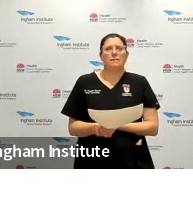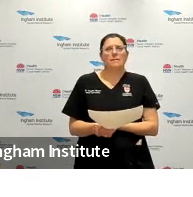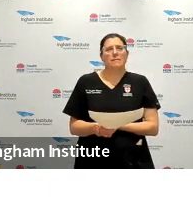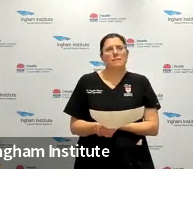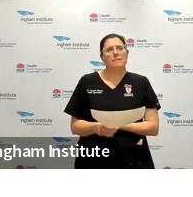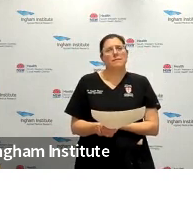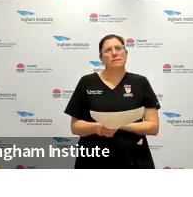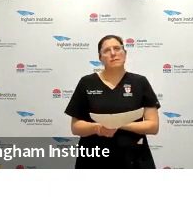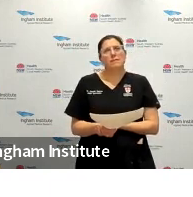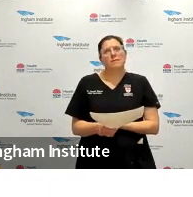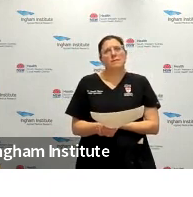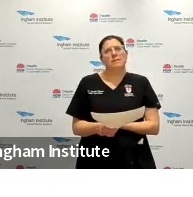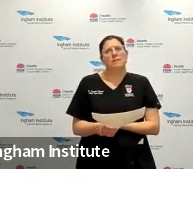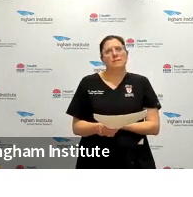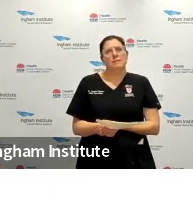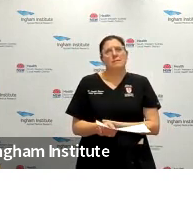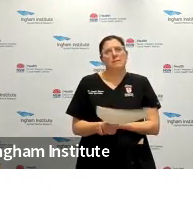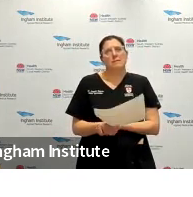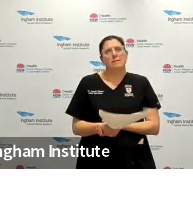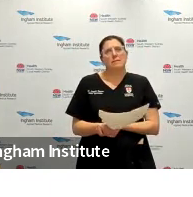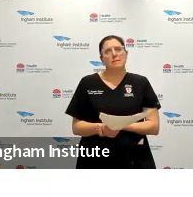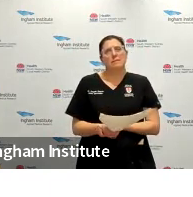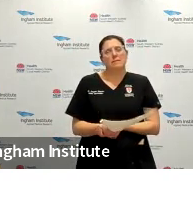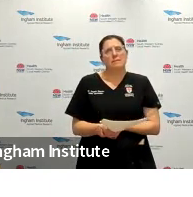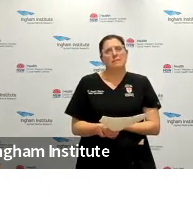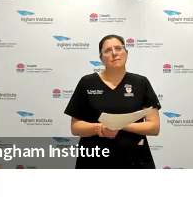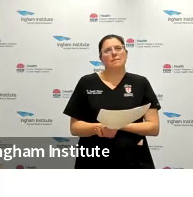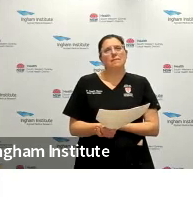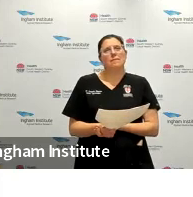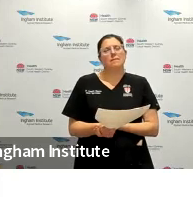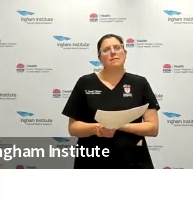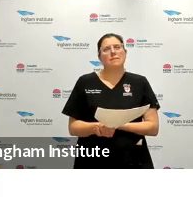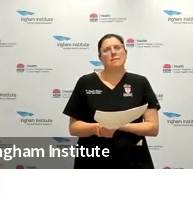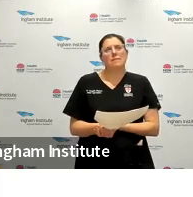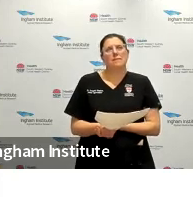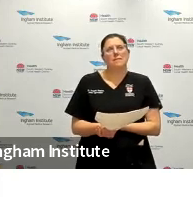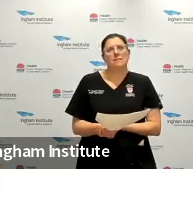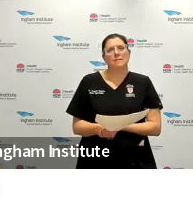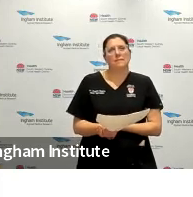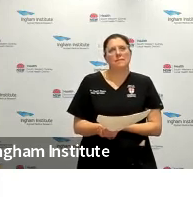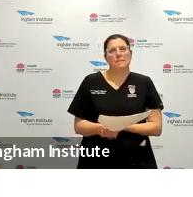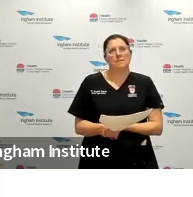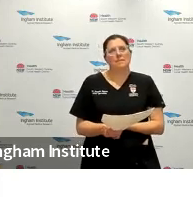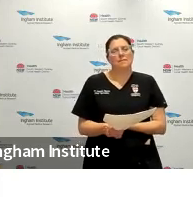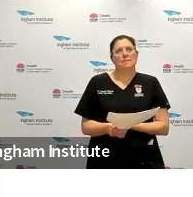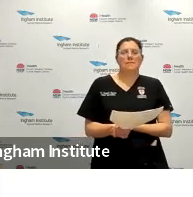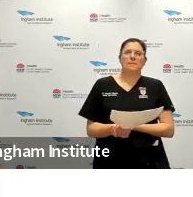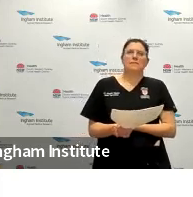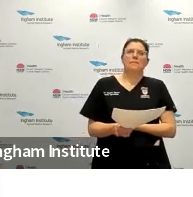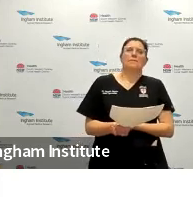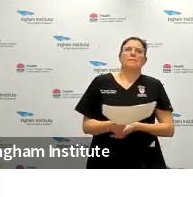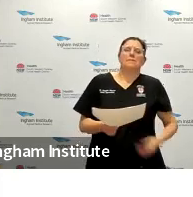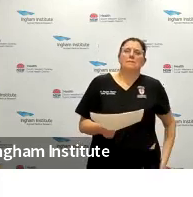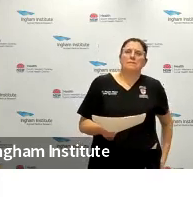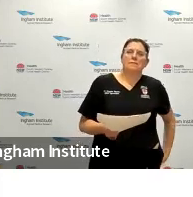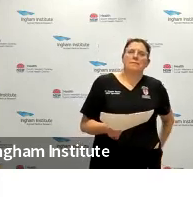are circulating factors or proteins that come out of the placental bed and by circulating around in the mother's circulation make her